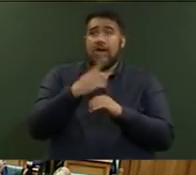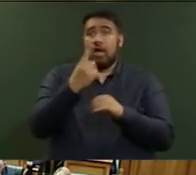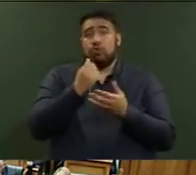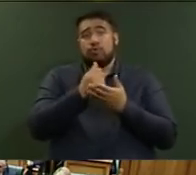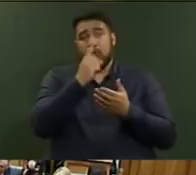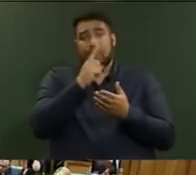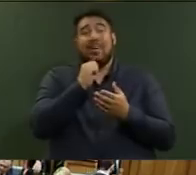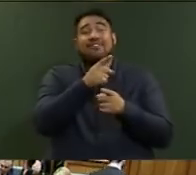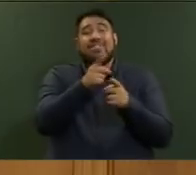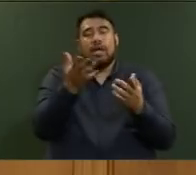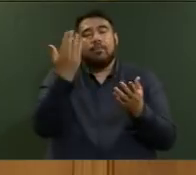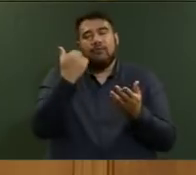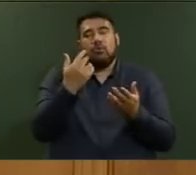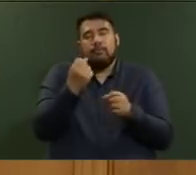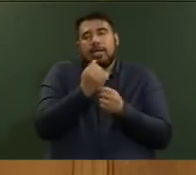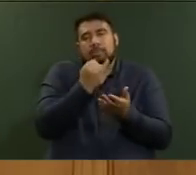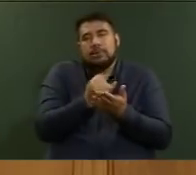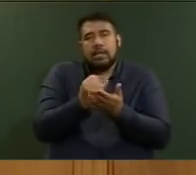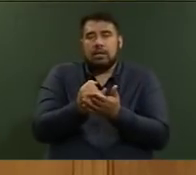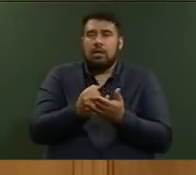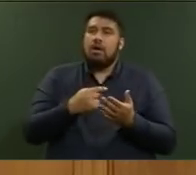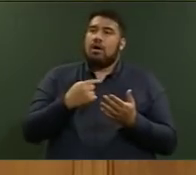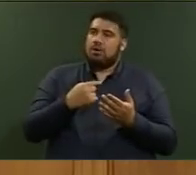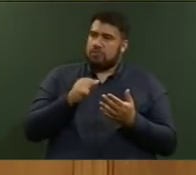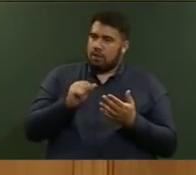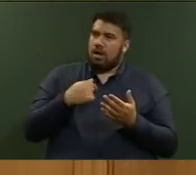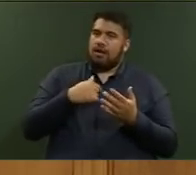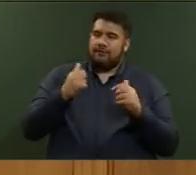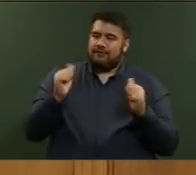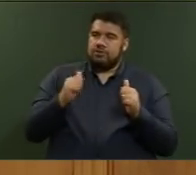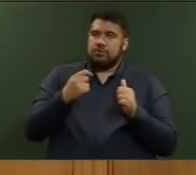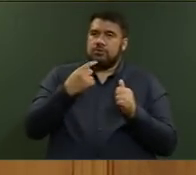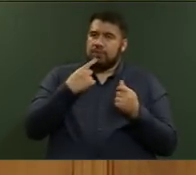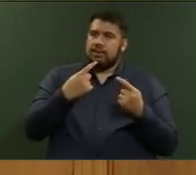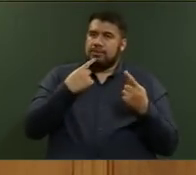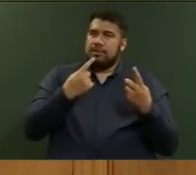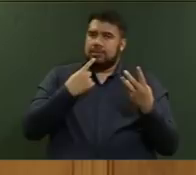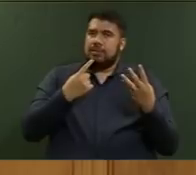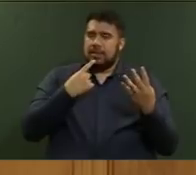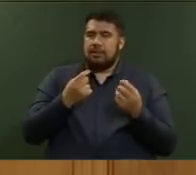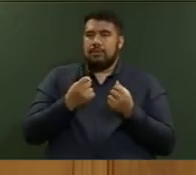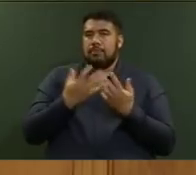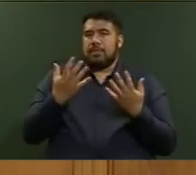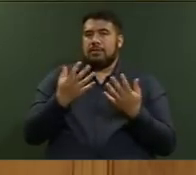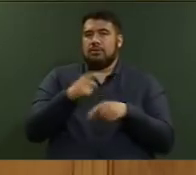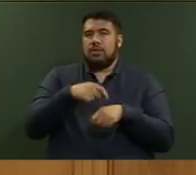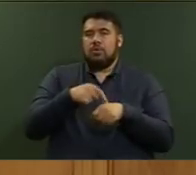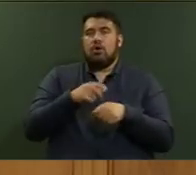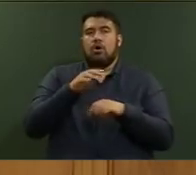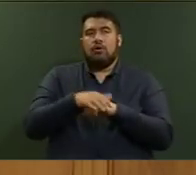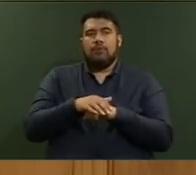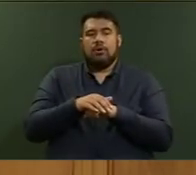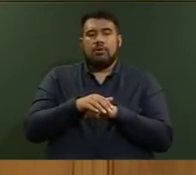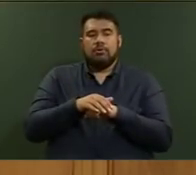mistakes? Mr Speaker, I've made multiple statements as the Minister of Employment around... I've